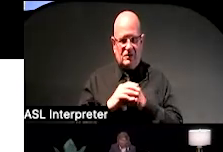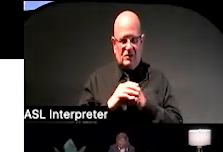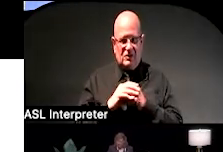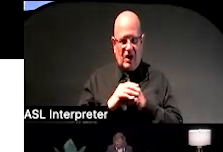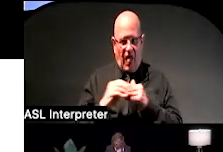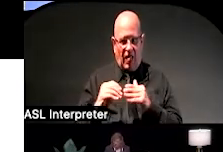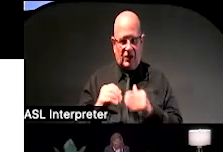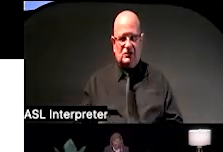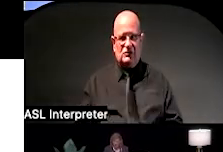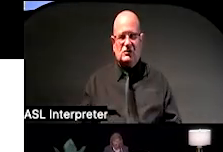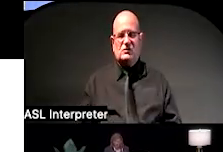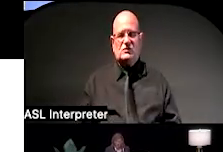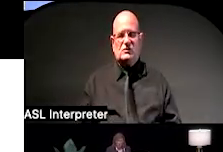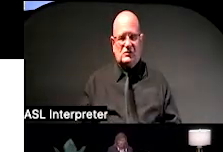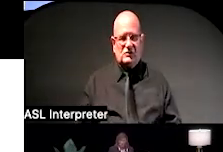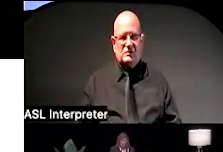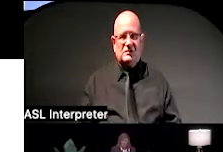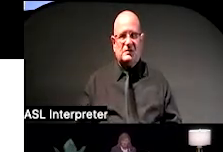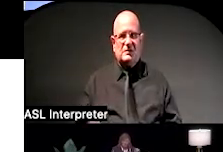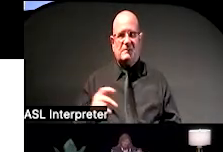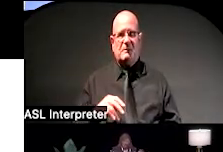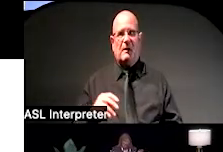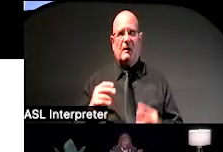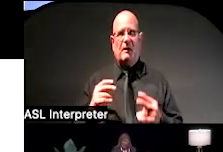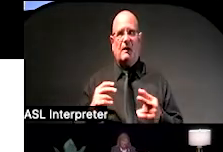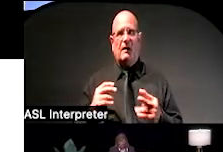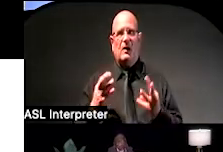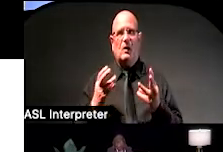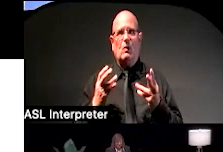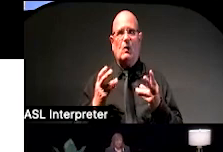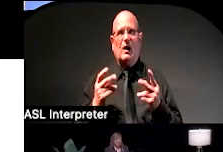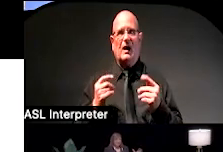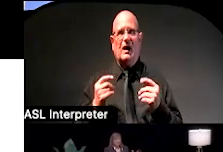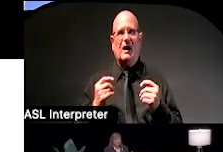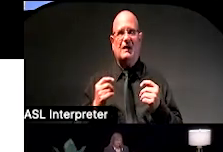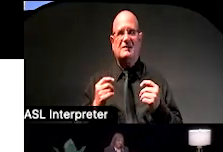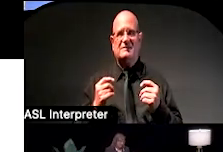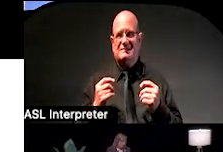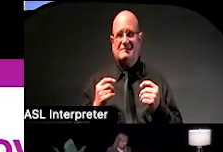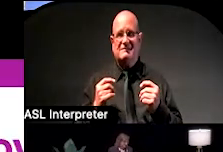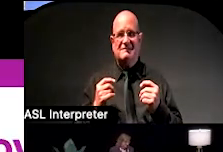$94,000. I know people are looking at me going, what?